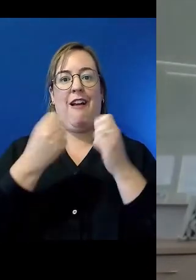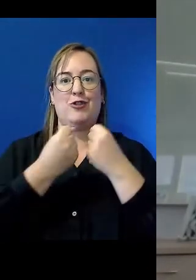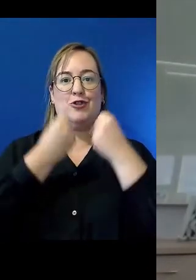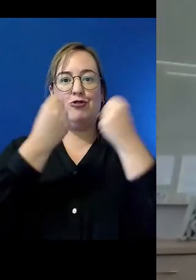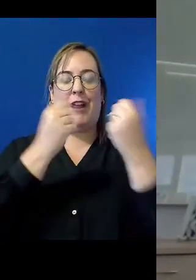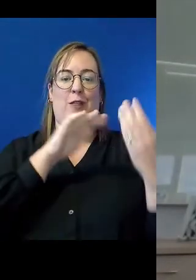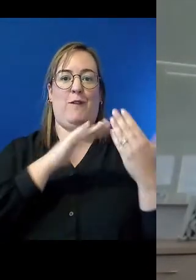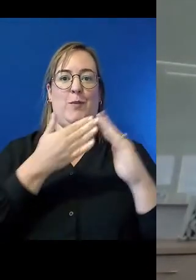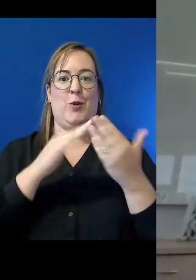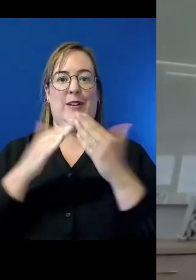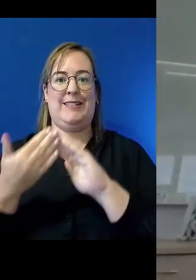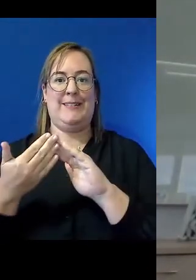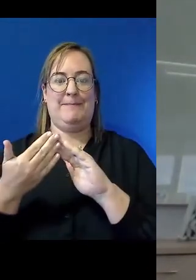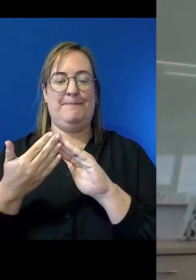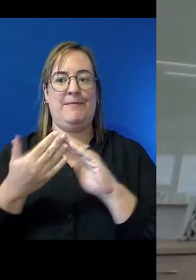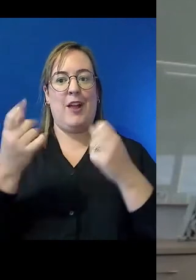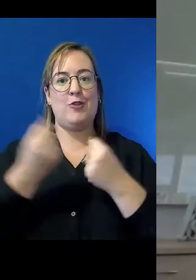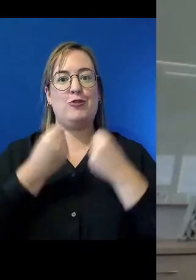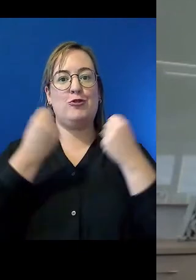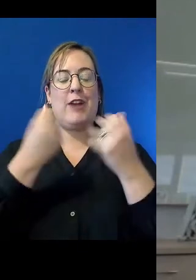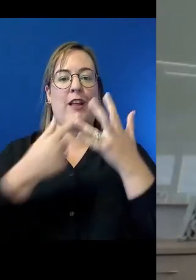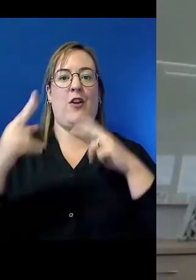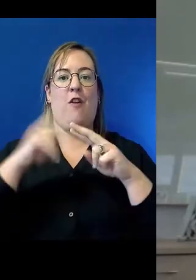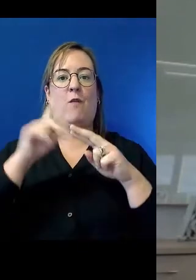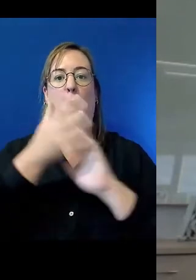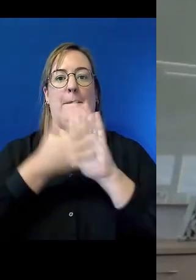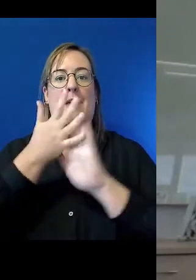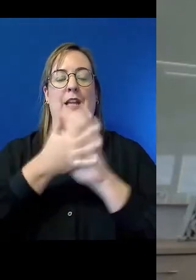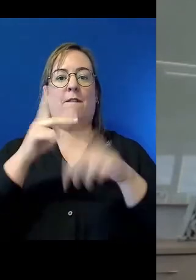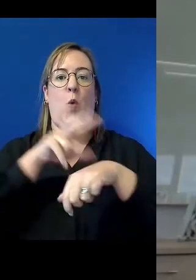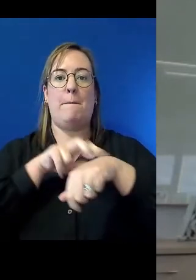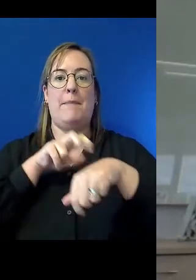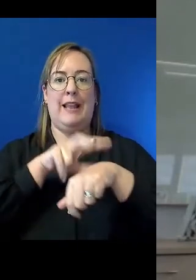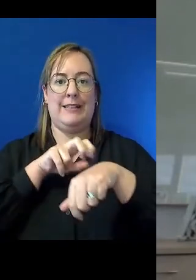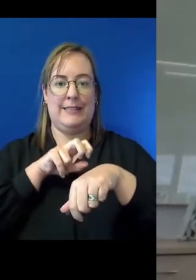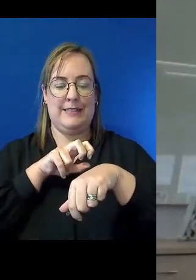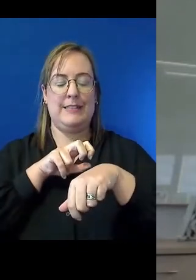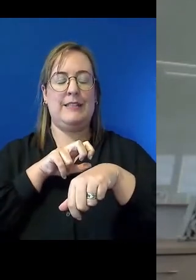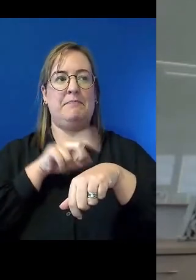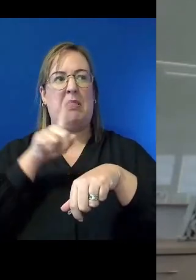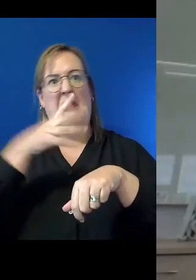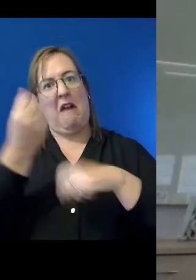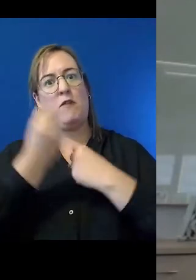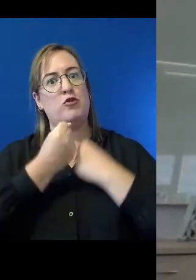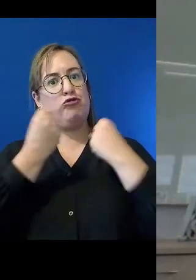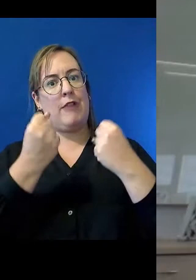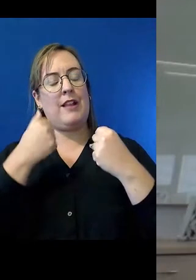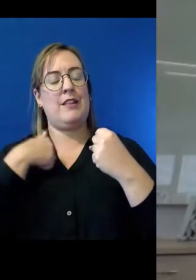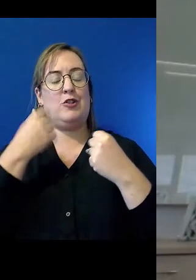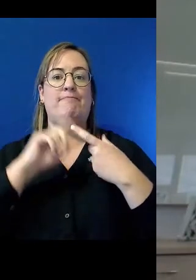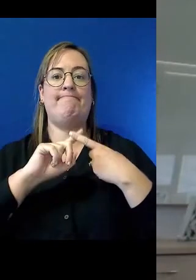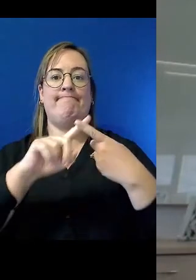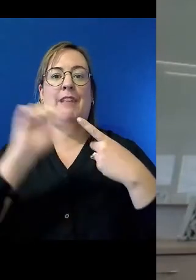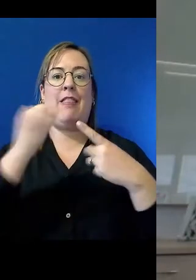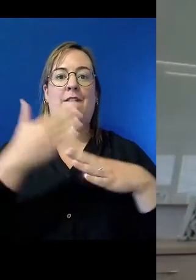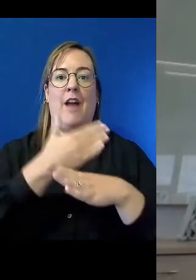to the table and the strengths of what police also have to carry out their functions